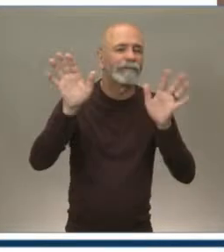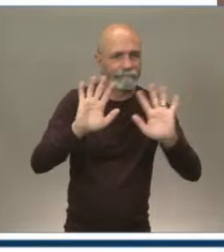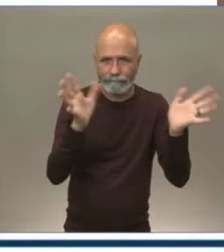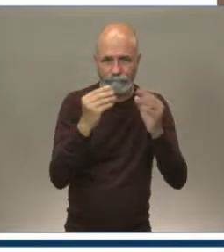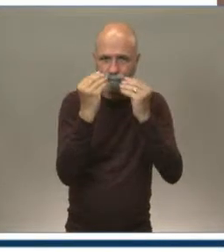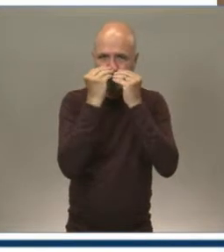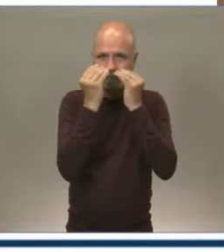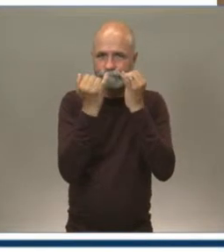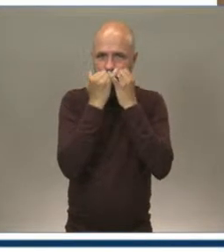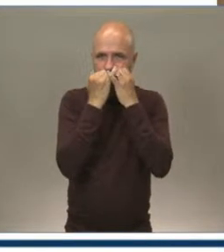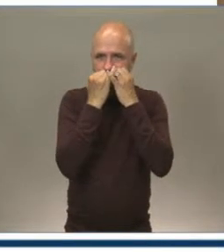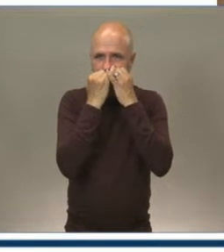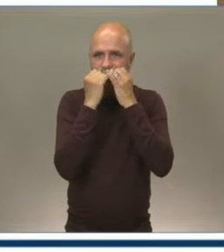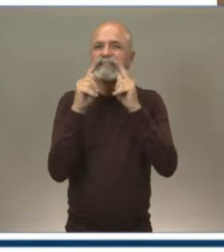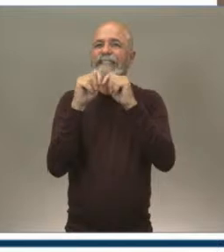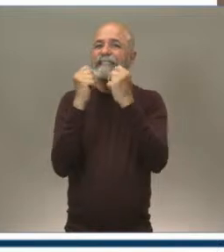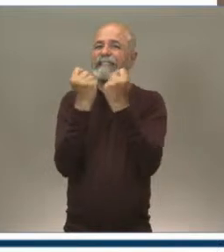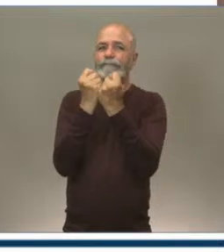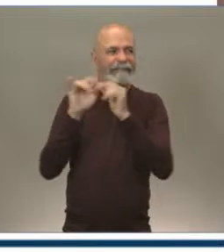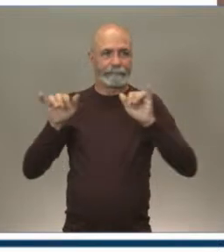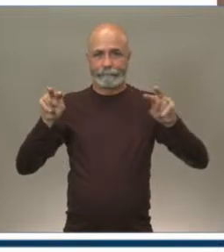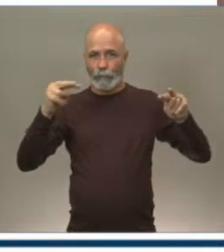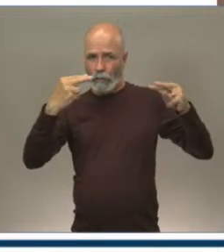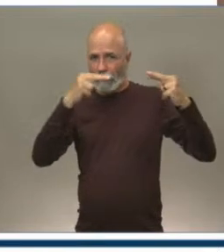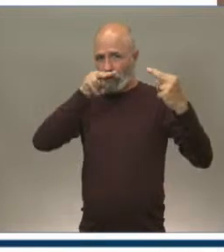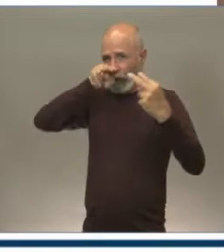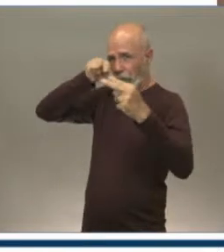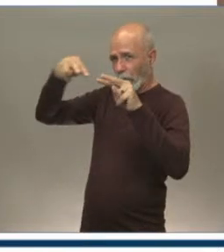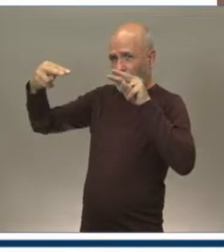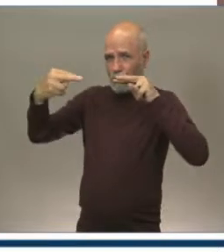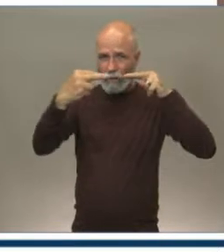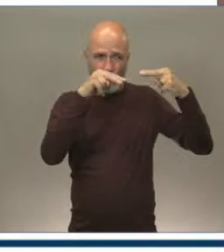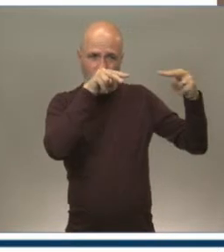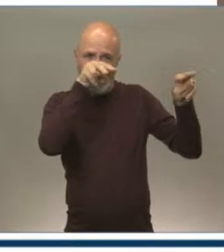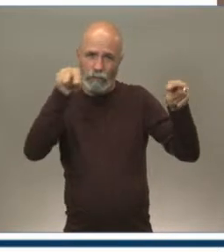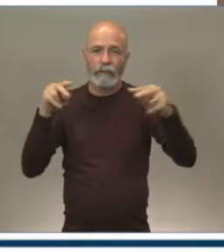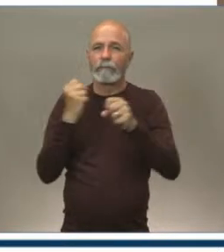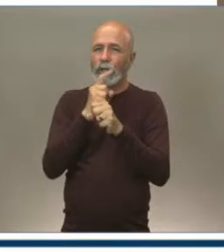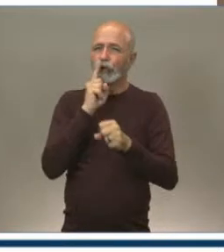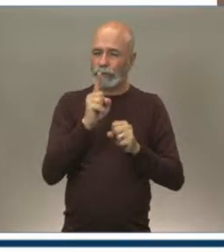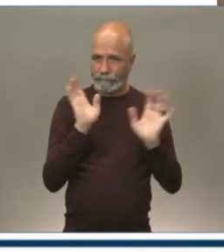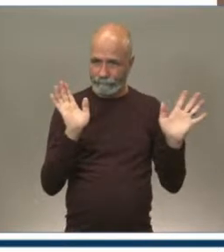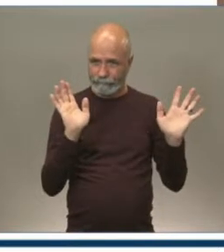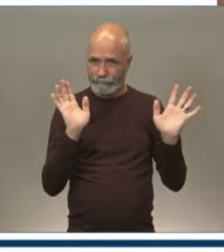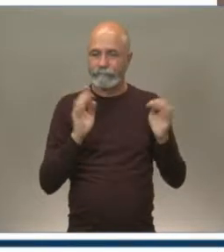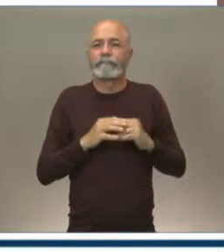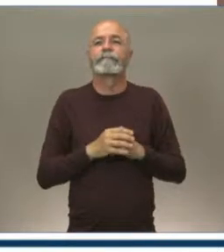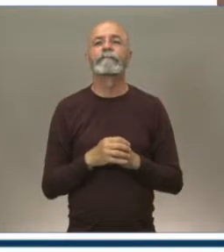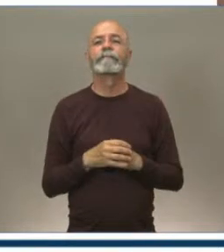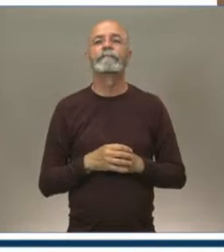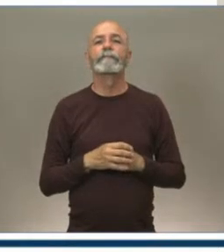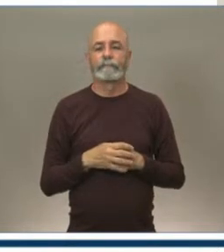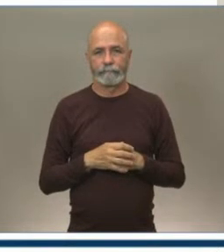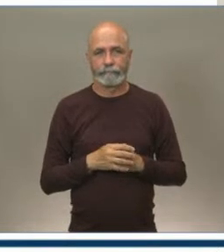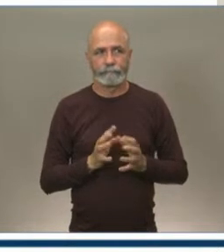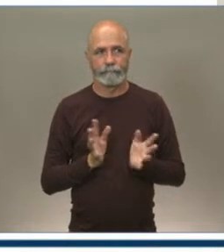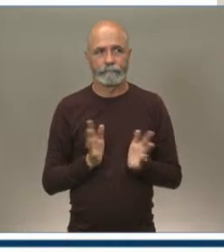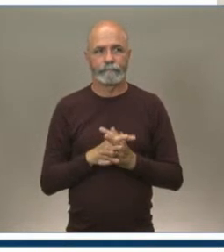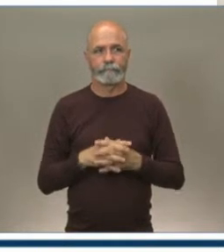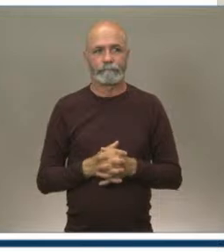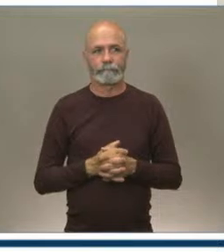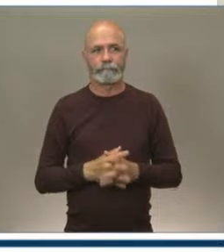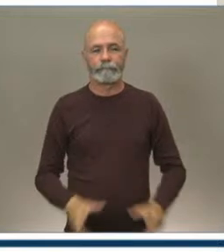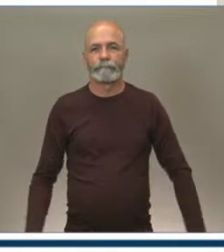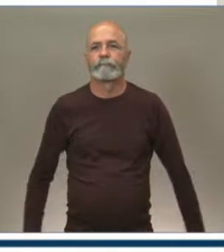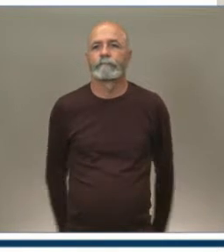have teams that are working with our educators to just kind of reinforce those skills and to make sure that we're doing as good a job as we can with that. Thank you. Go ahead with your